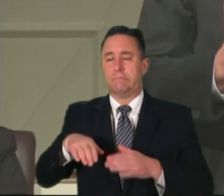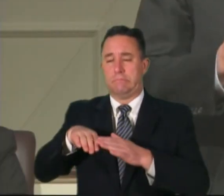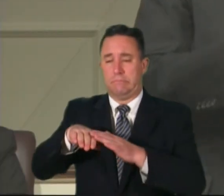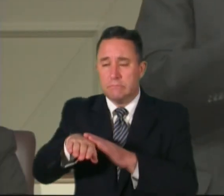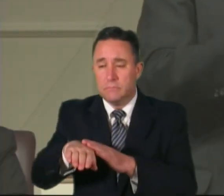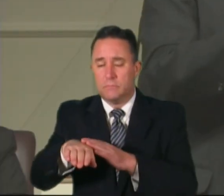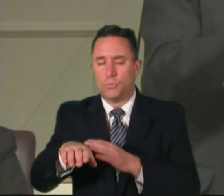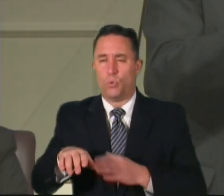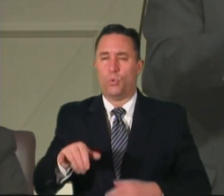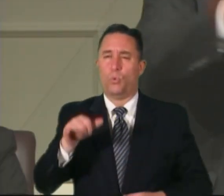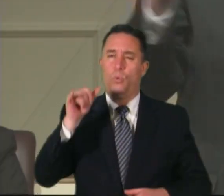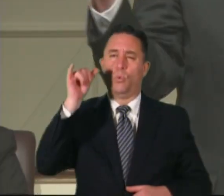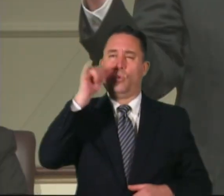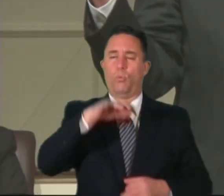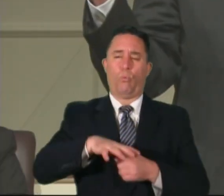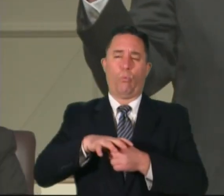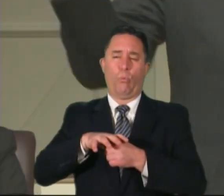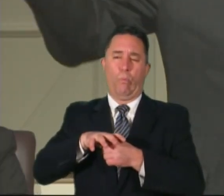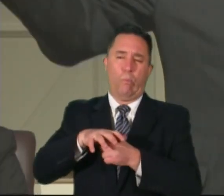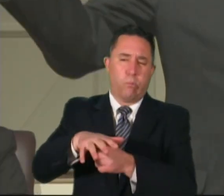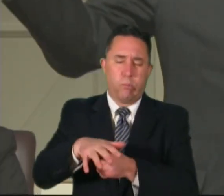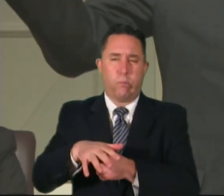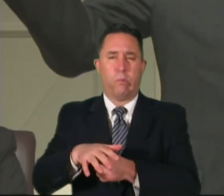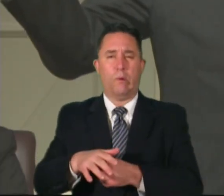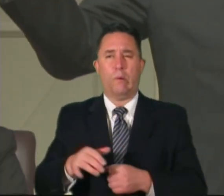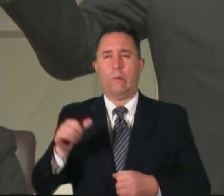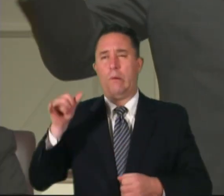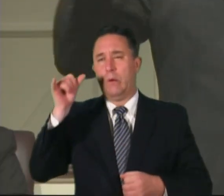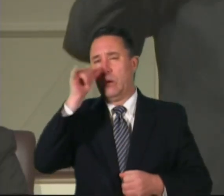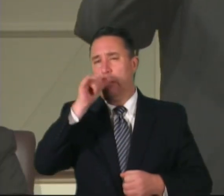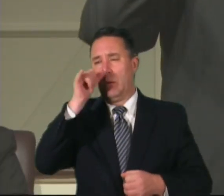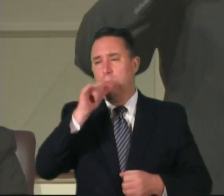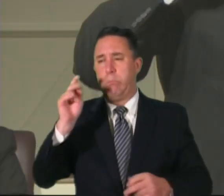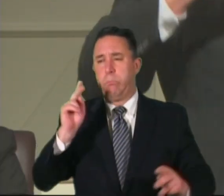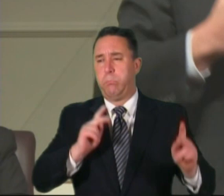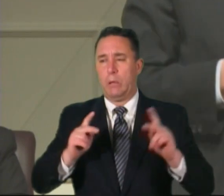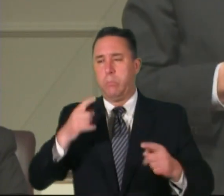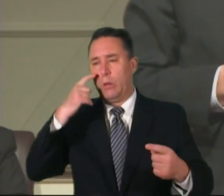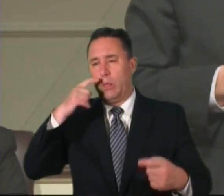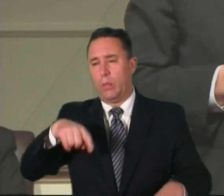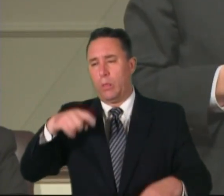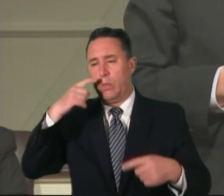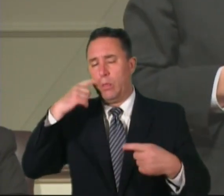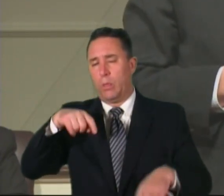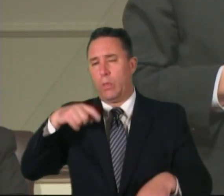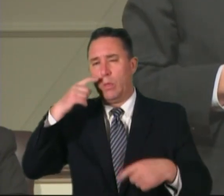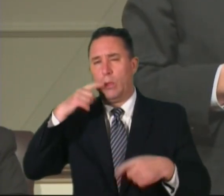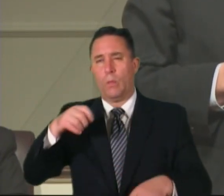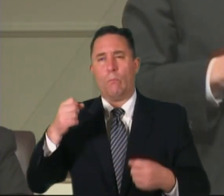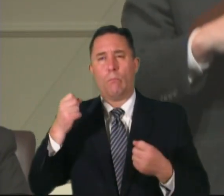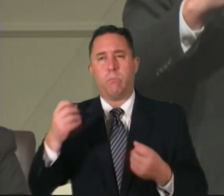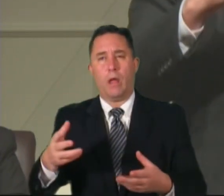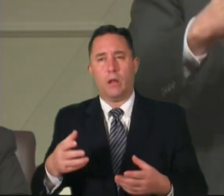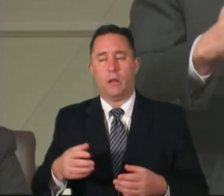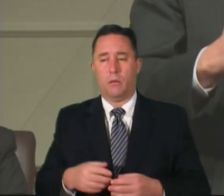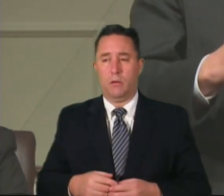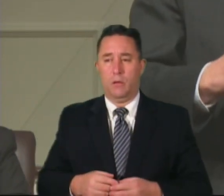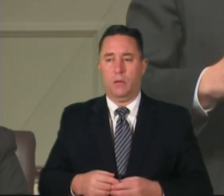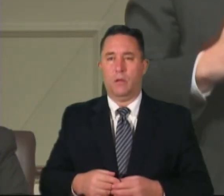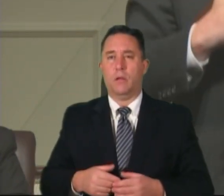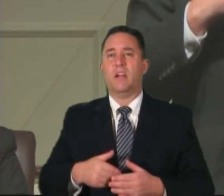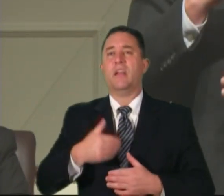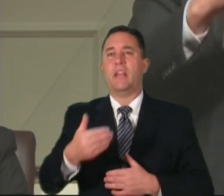in there, and it was just packed, wall to wall. People were weeping, crying. But over the next